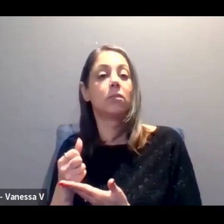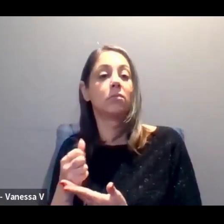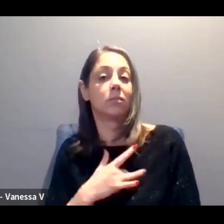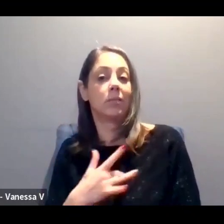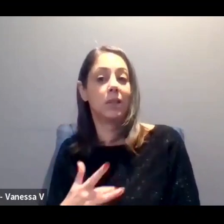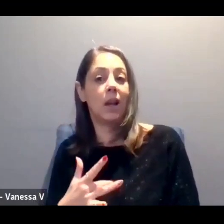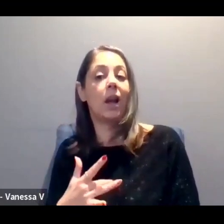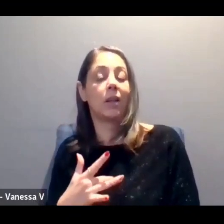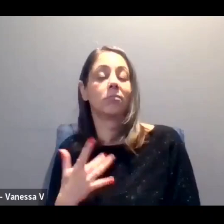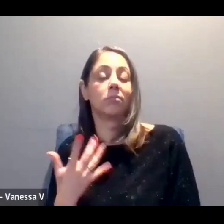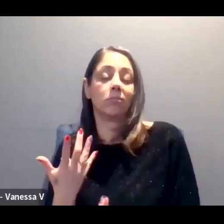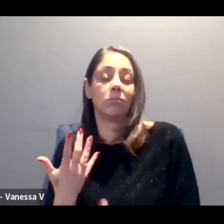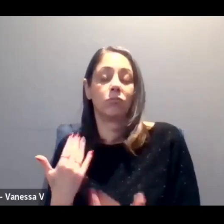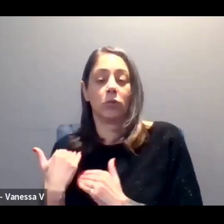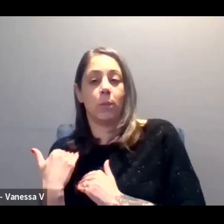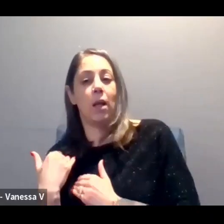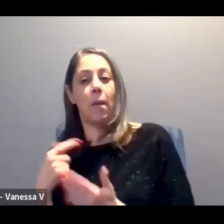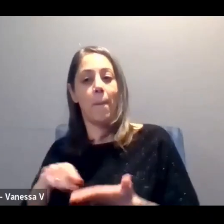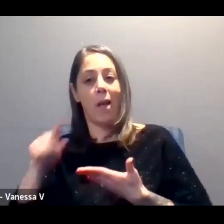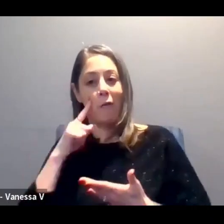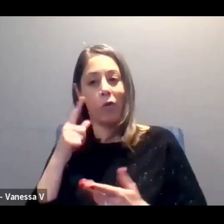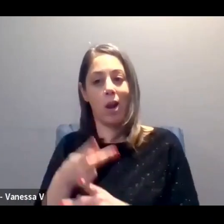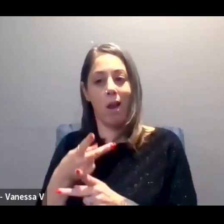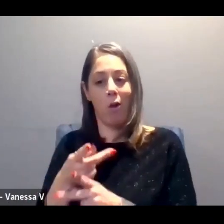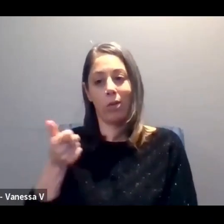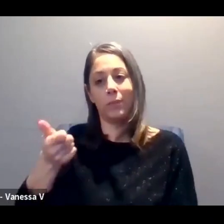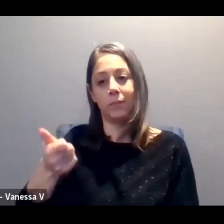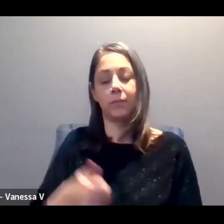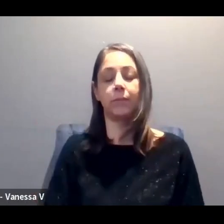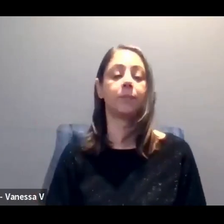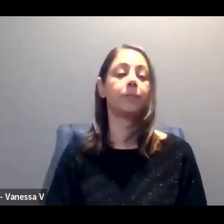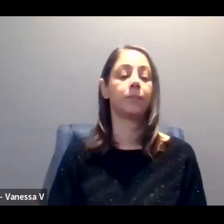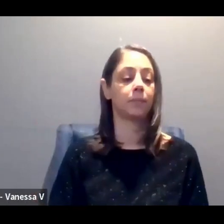saddled with paying for the care themselves.